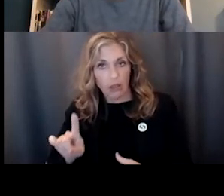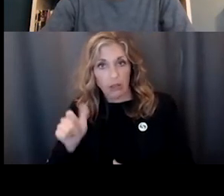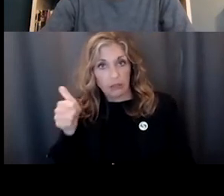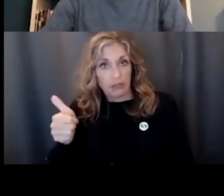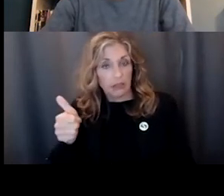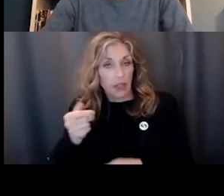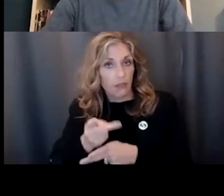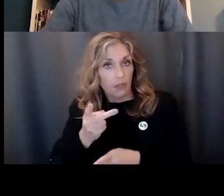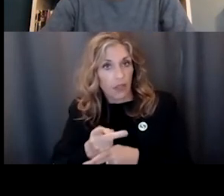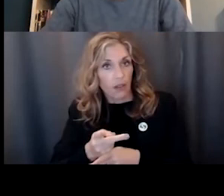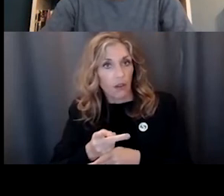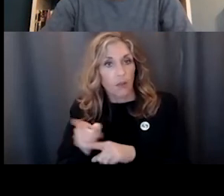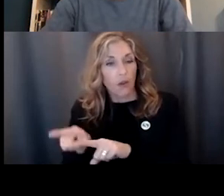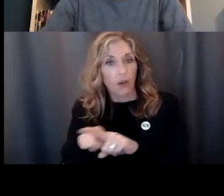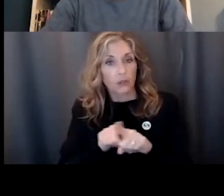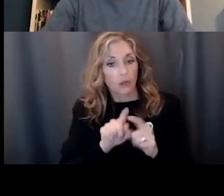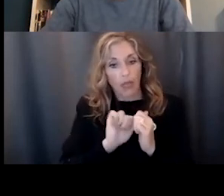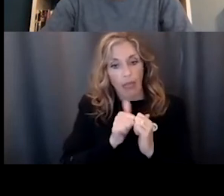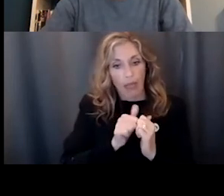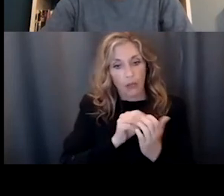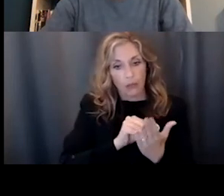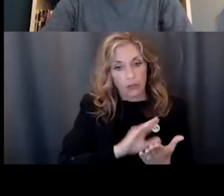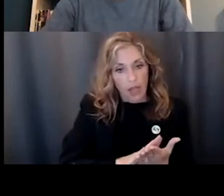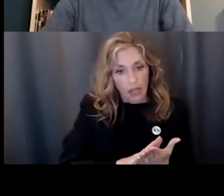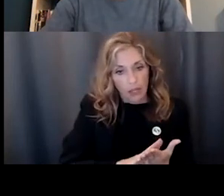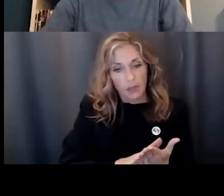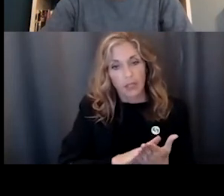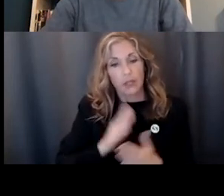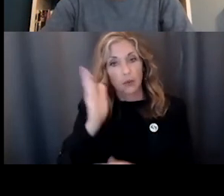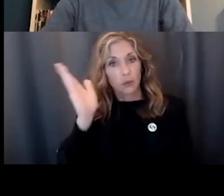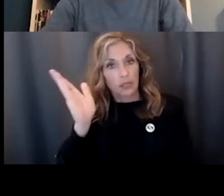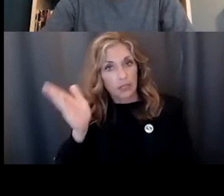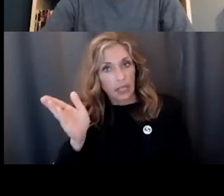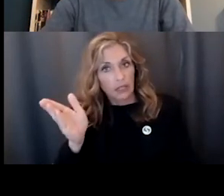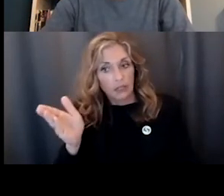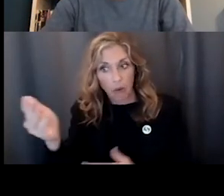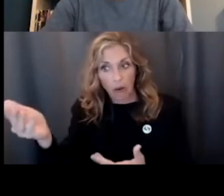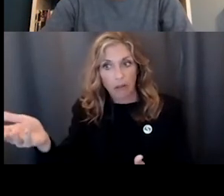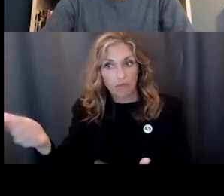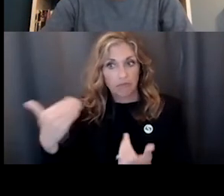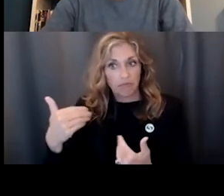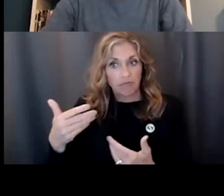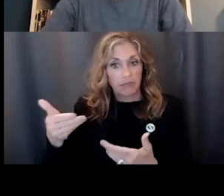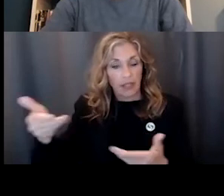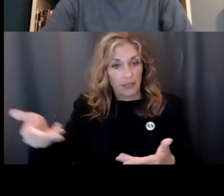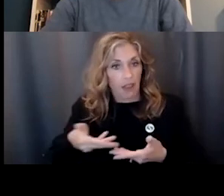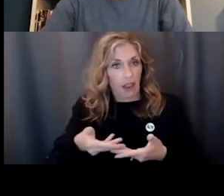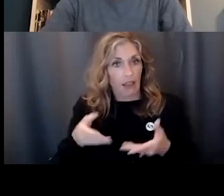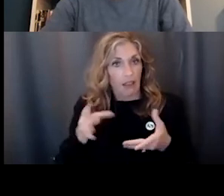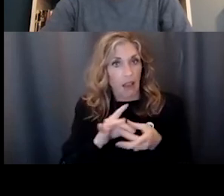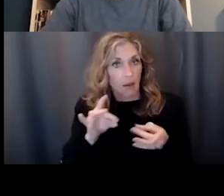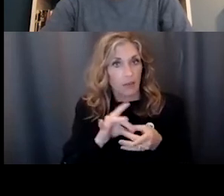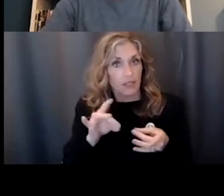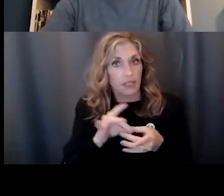documenting or presenting or inviting commentary as well. And I think that's an aspect that's come through